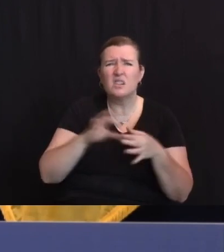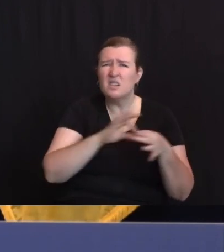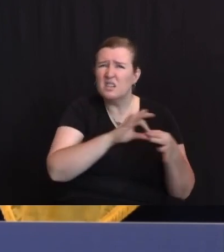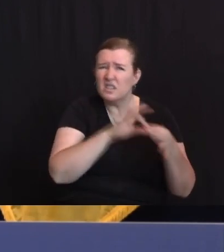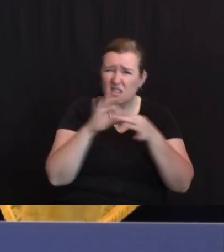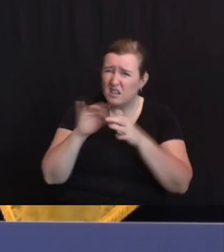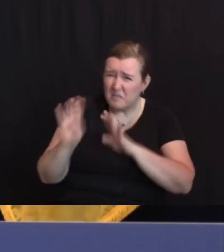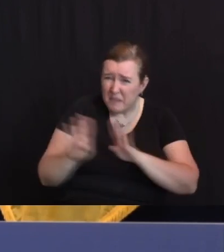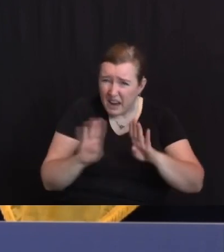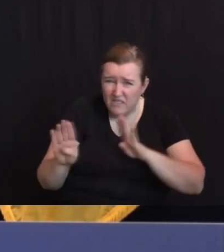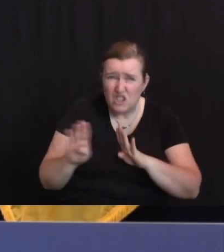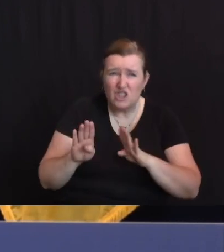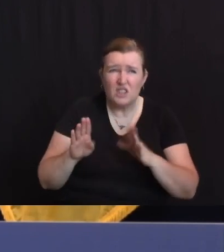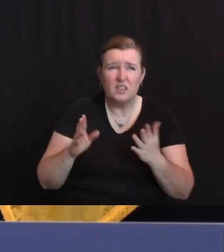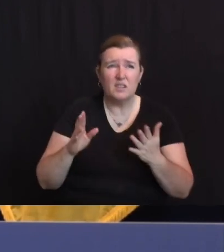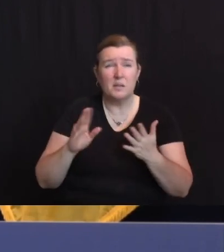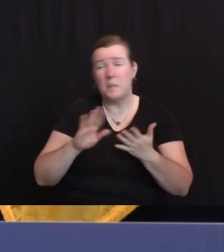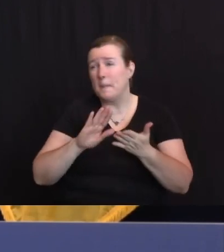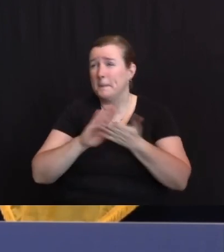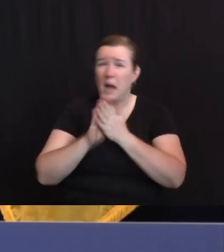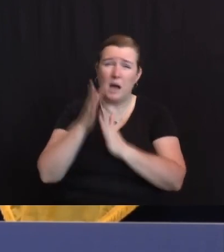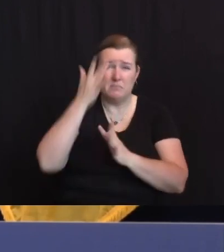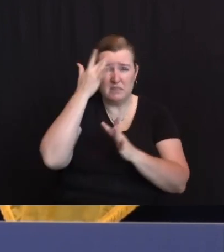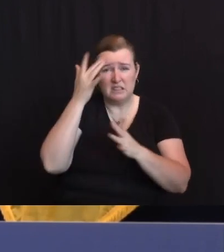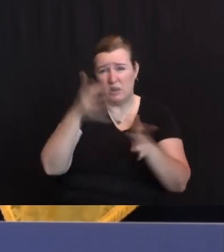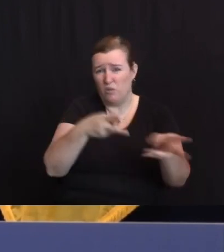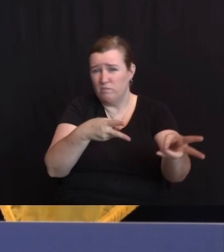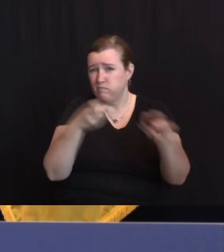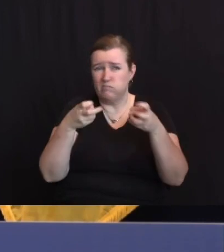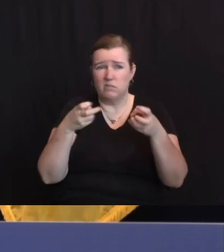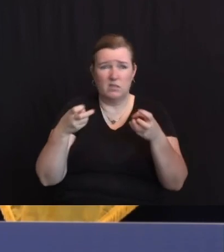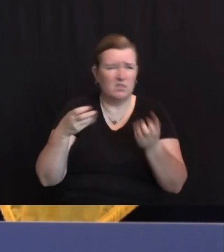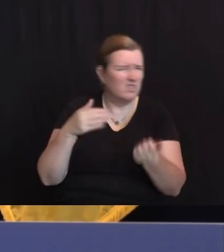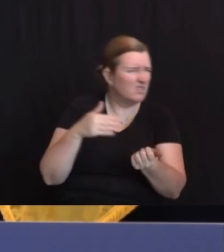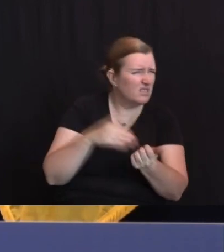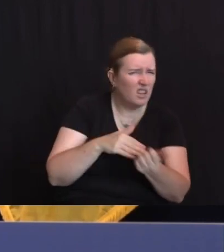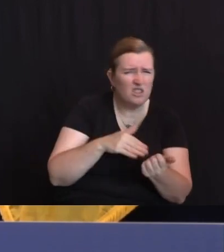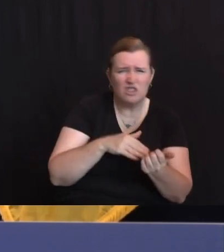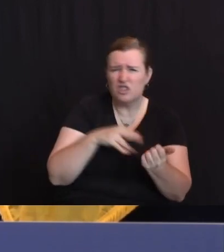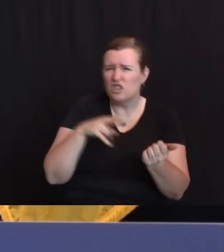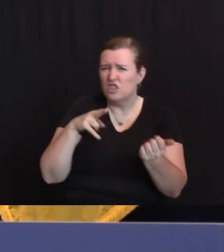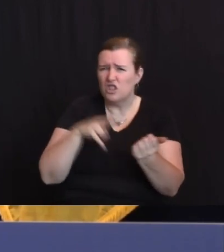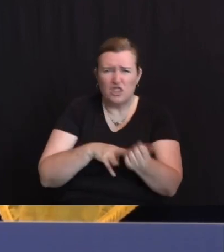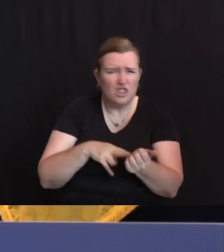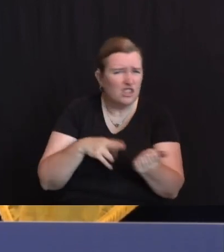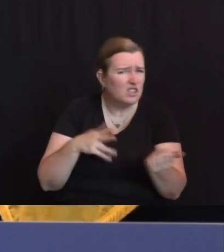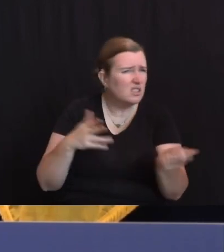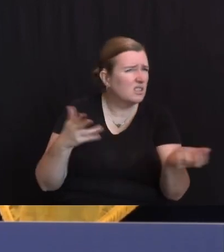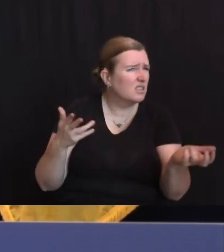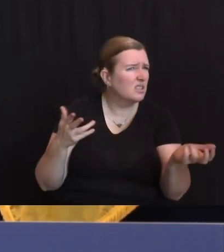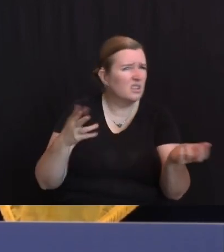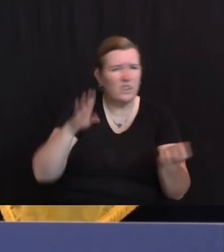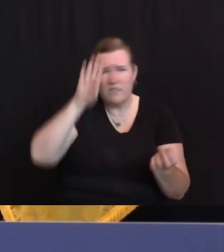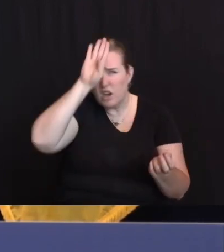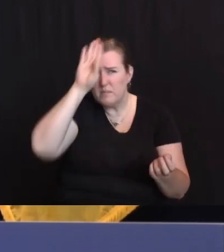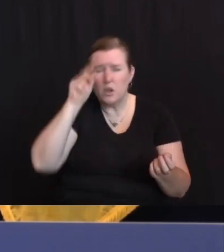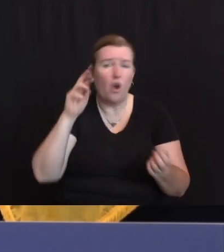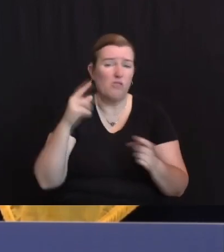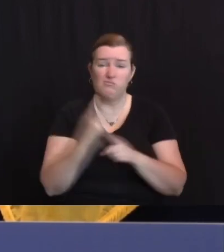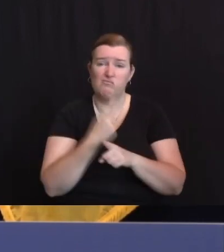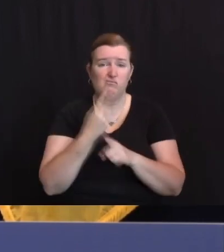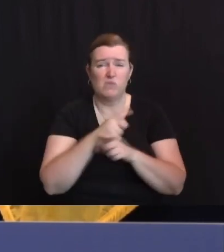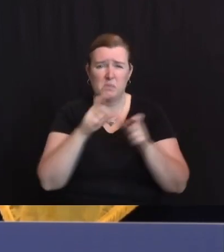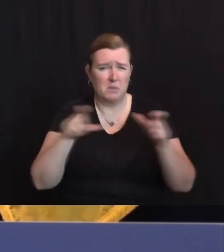and them getting severely ill? Were they frontline personnel or just everyday citizens? And in that same vein, what do we know along